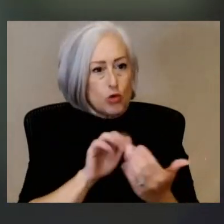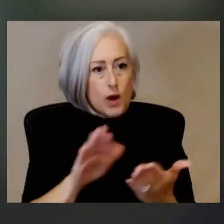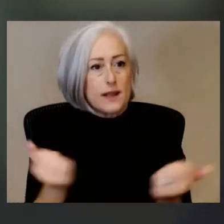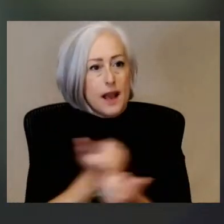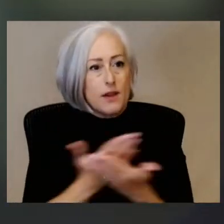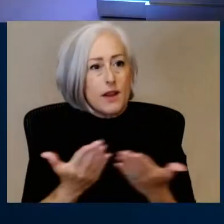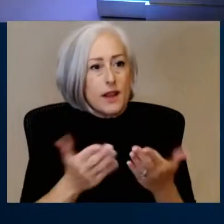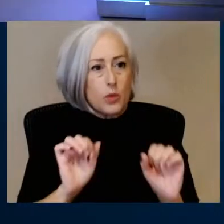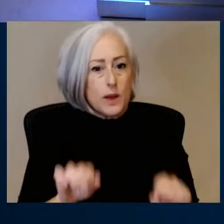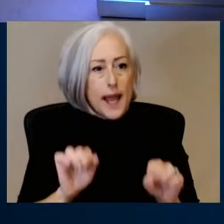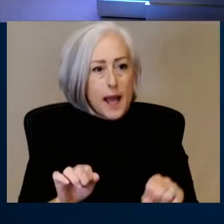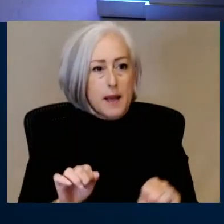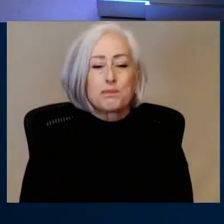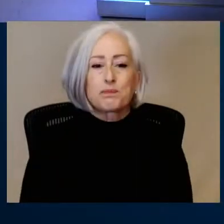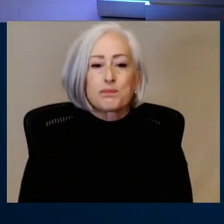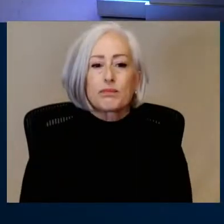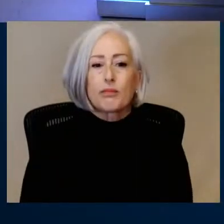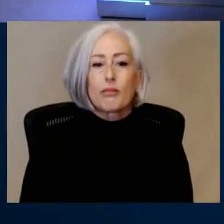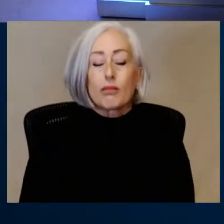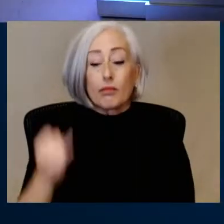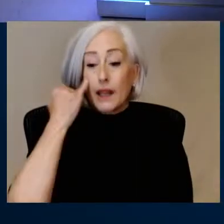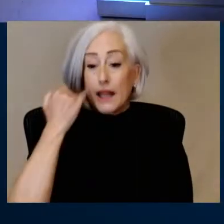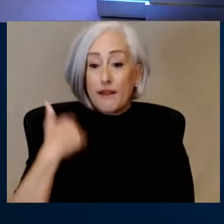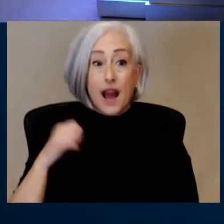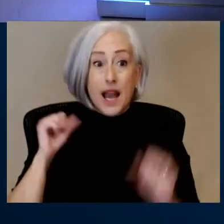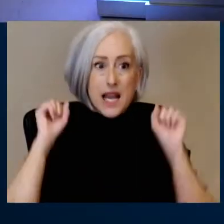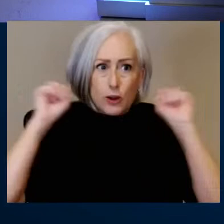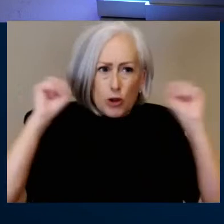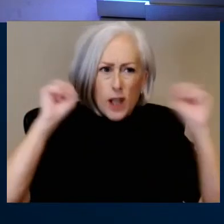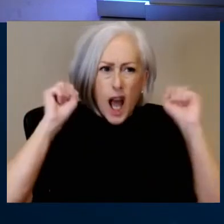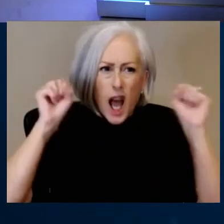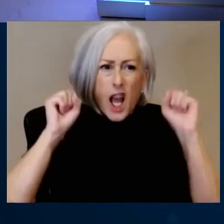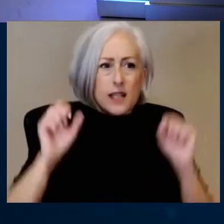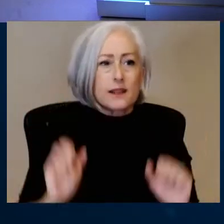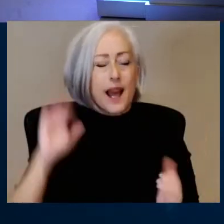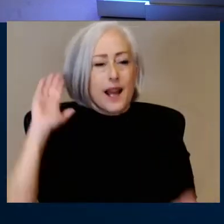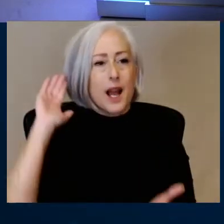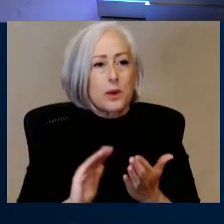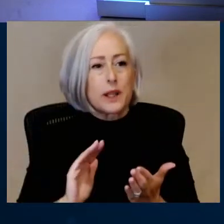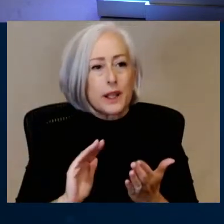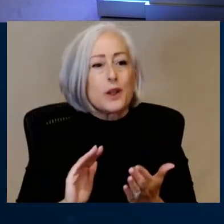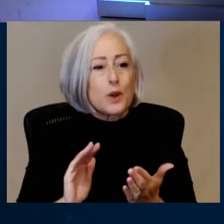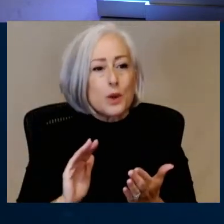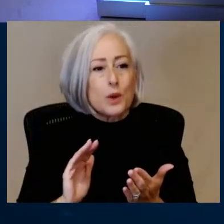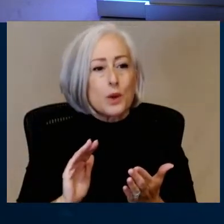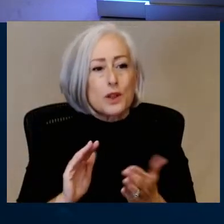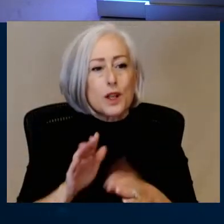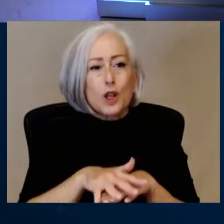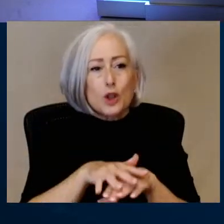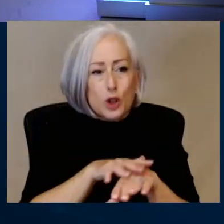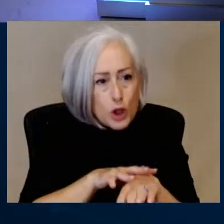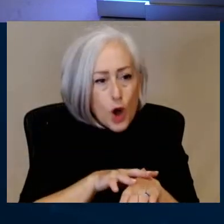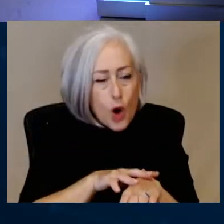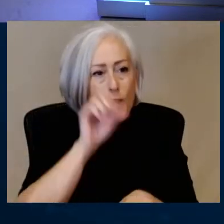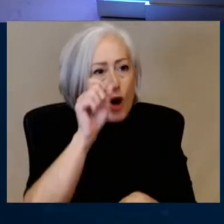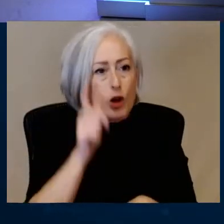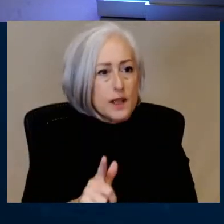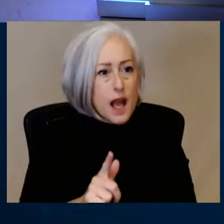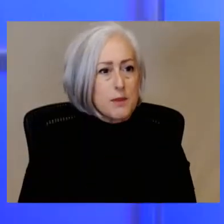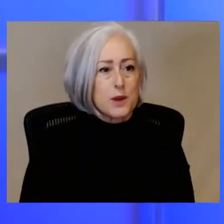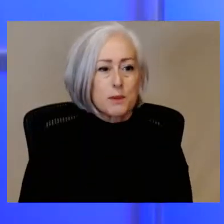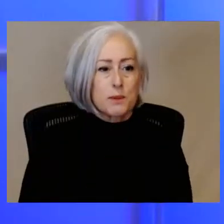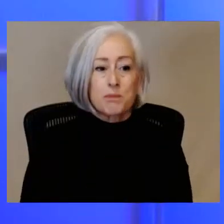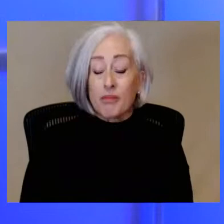All right, so if I exercise like a banshee, can I slow the progression of this? That's a big question, and we